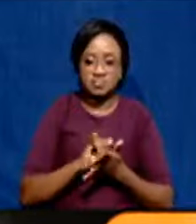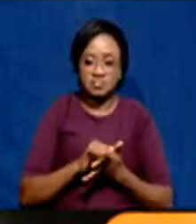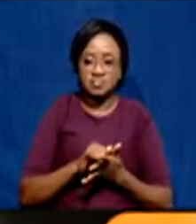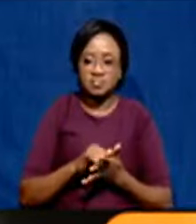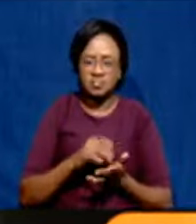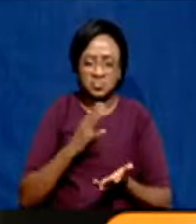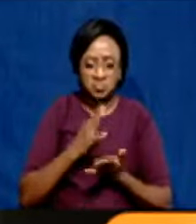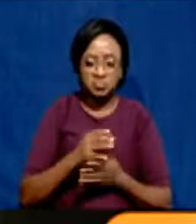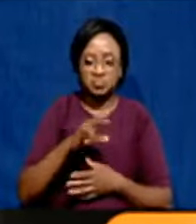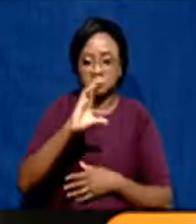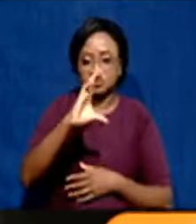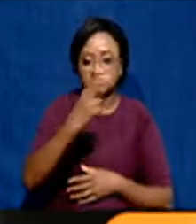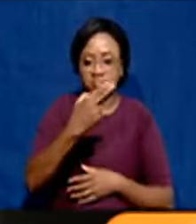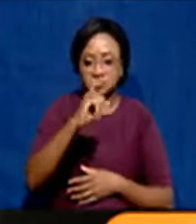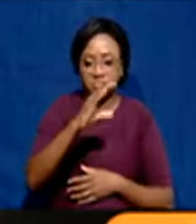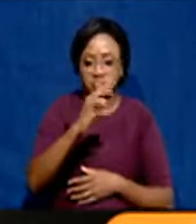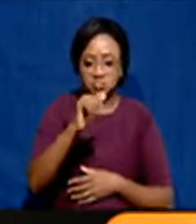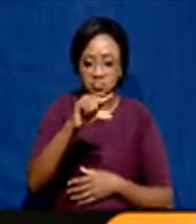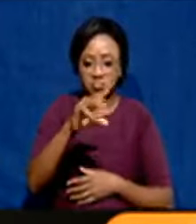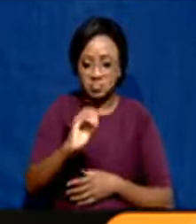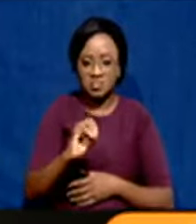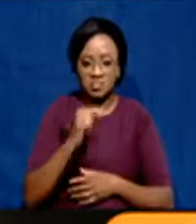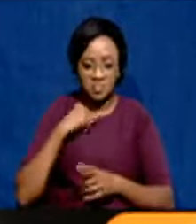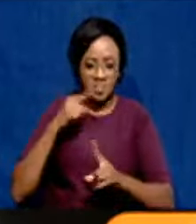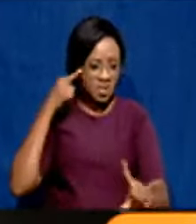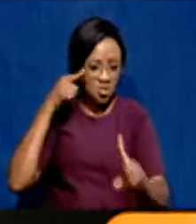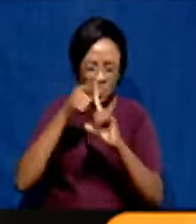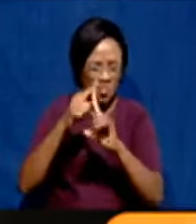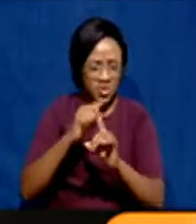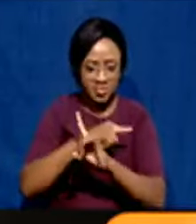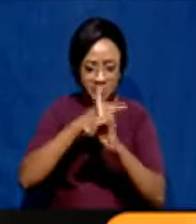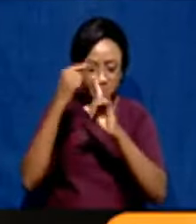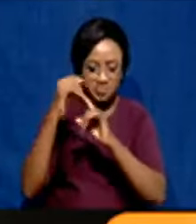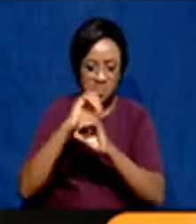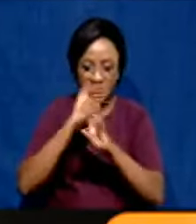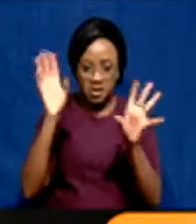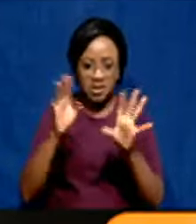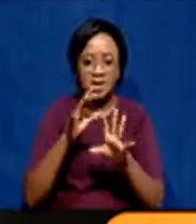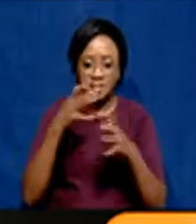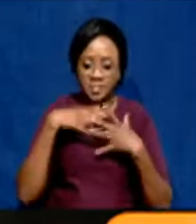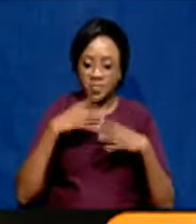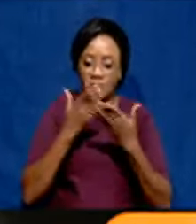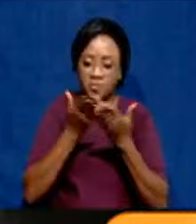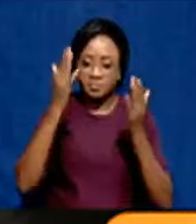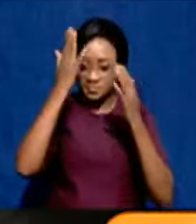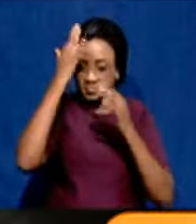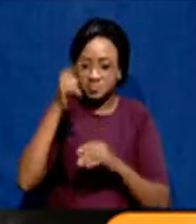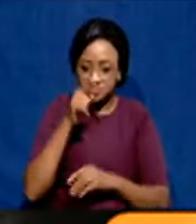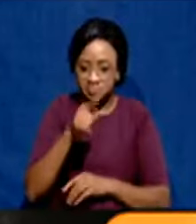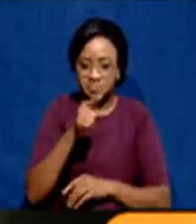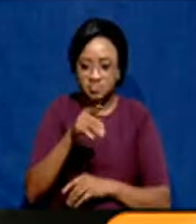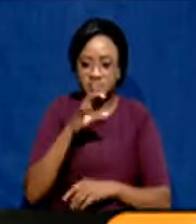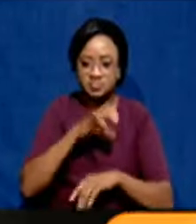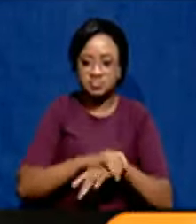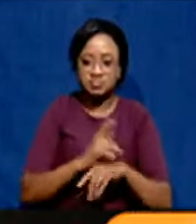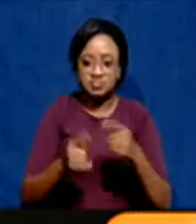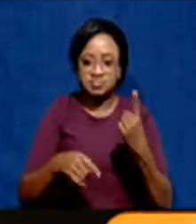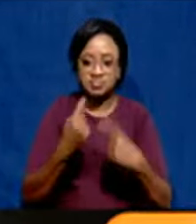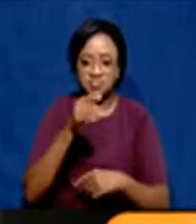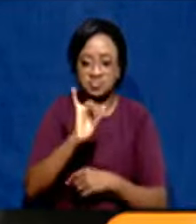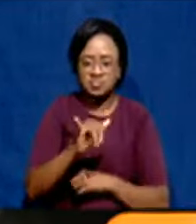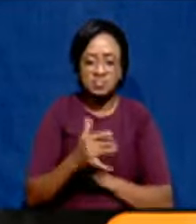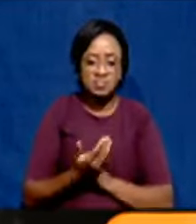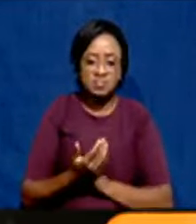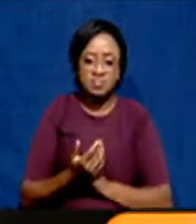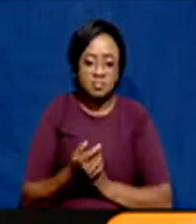deliberate in Chicago, that it's a flat course, and he said, I'm going for the world record, I am getting it. And everybody knew that the world record is going at Chicago, and there was no doubt,